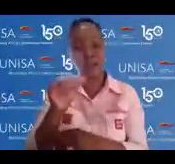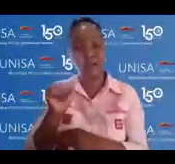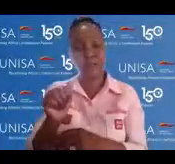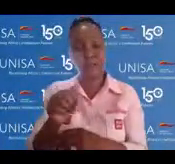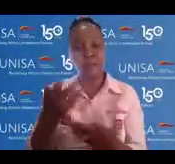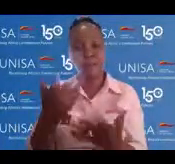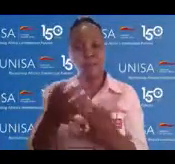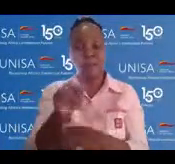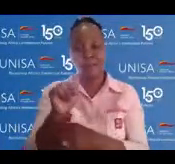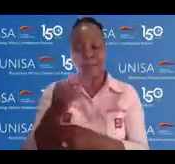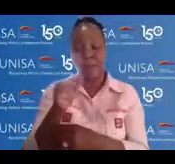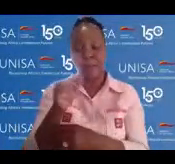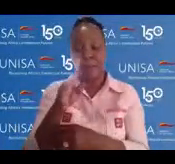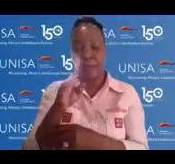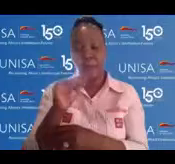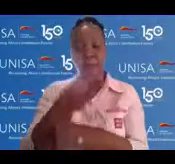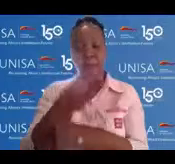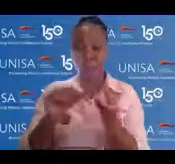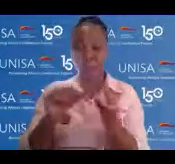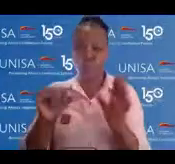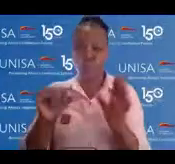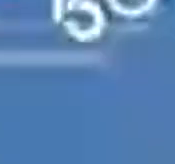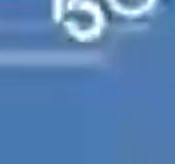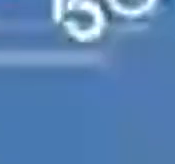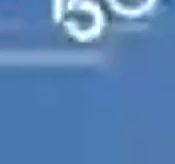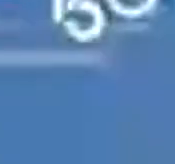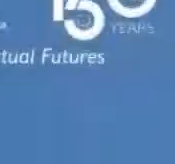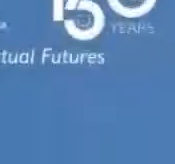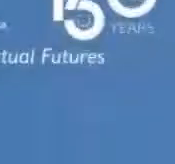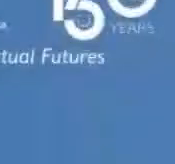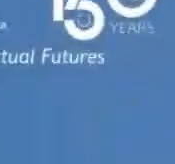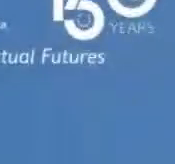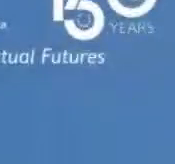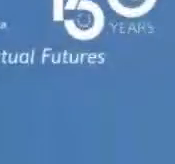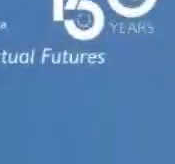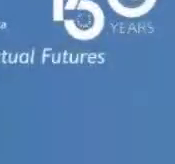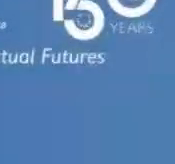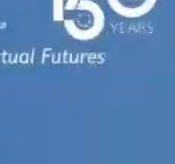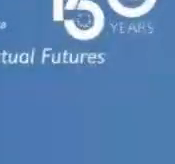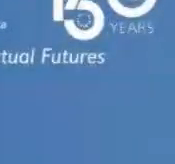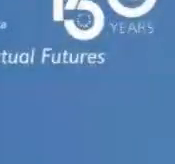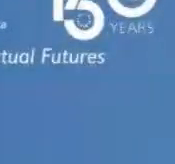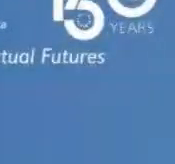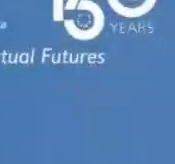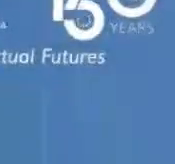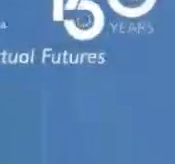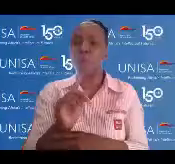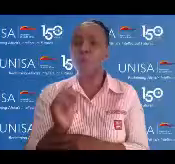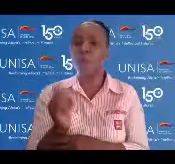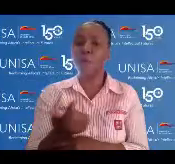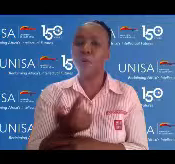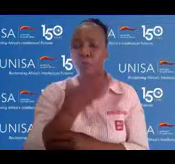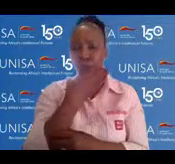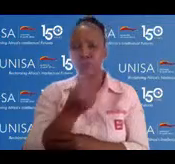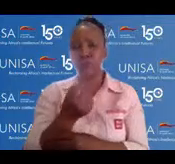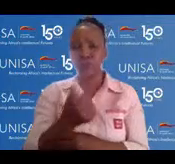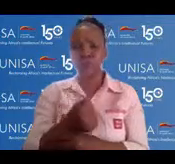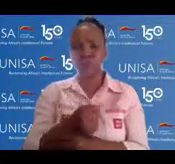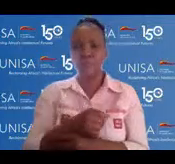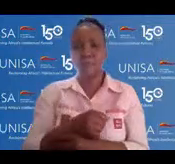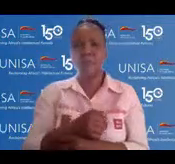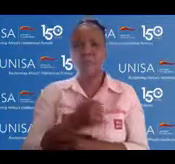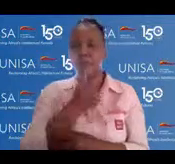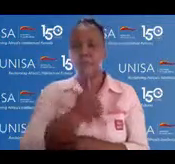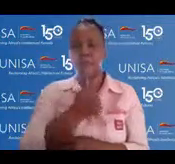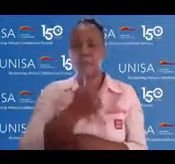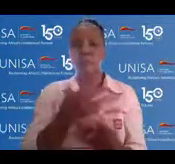point on the profile photo. So just remember, you all look beautiful and handsome and the rest of stuff, and we really want to see what you